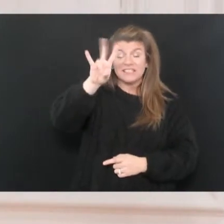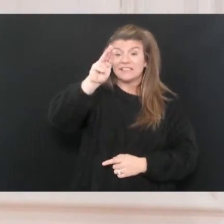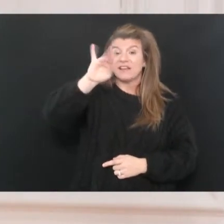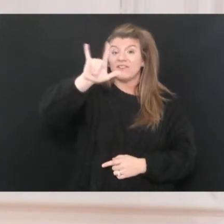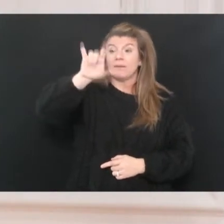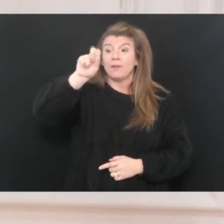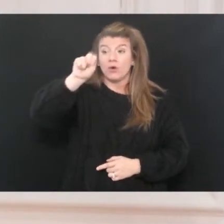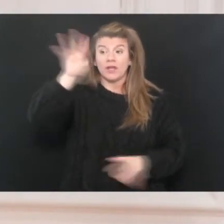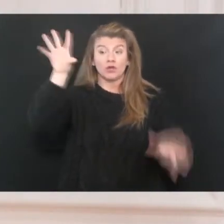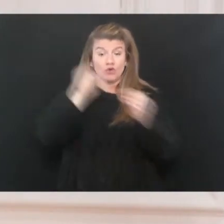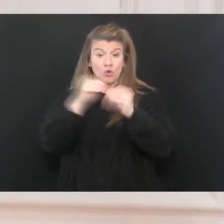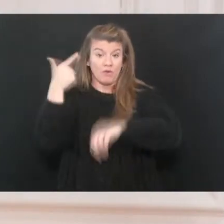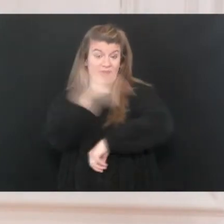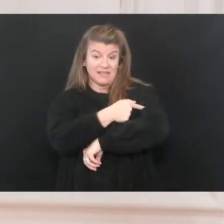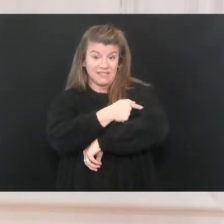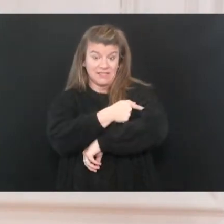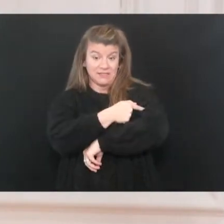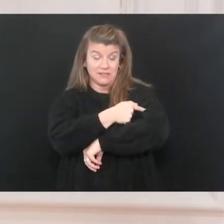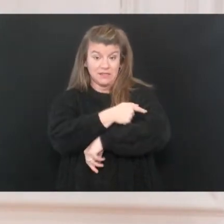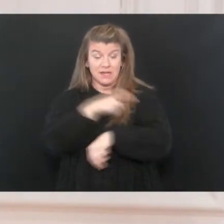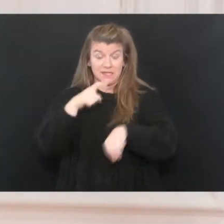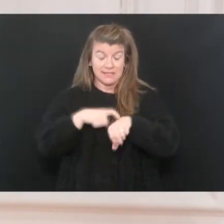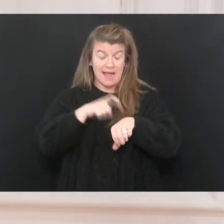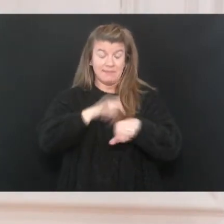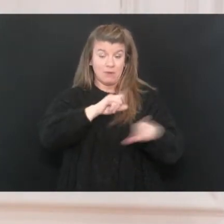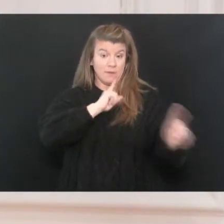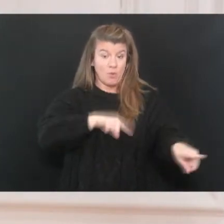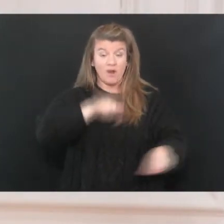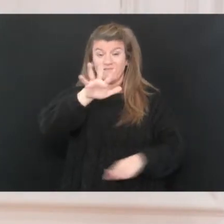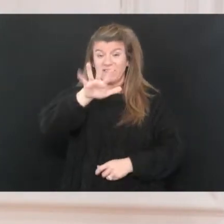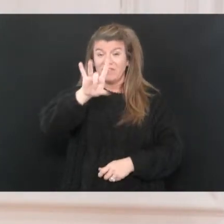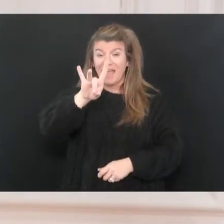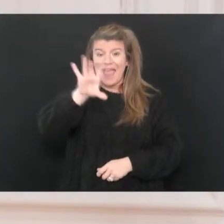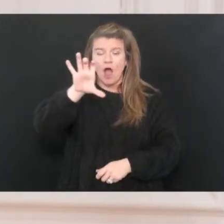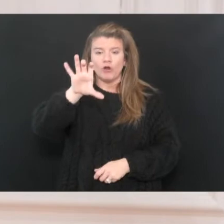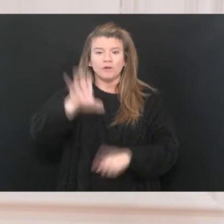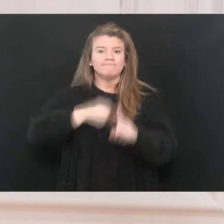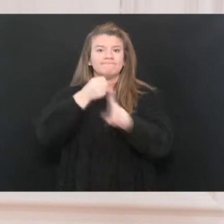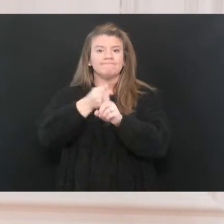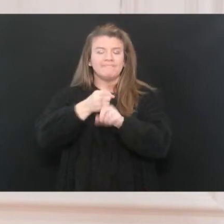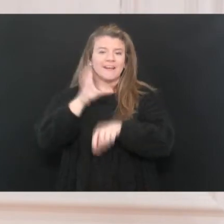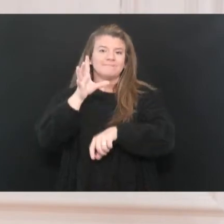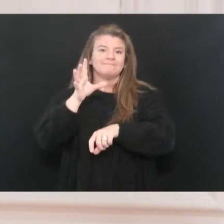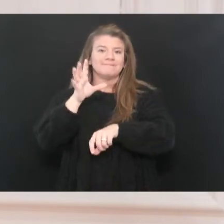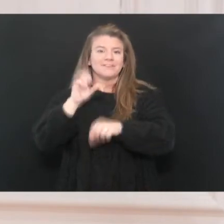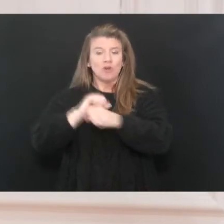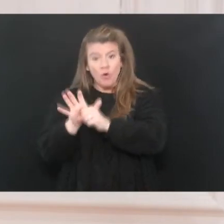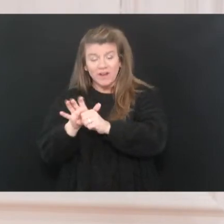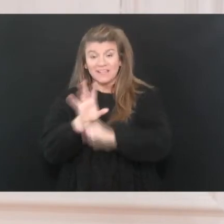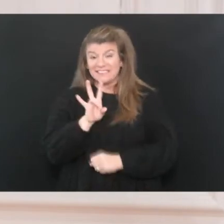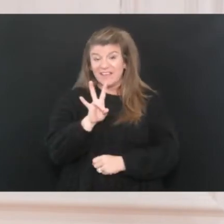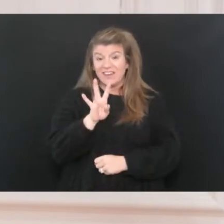million total vaccines at the time it was reported, and 5,800 broke through, and 74 died.